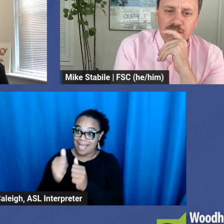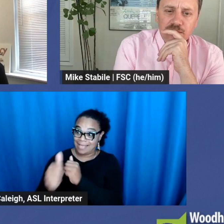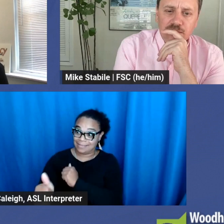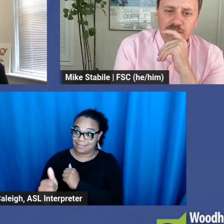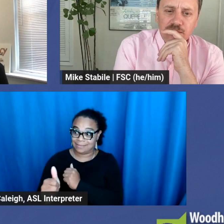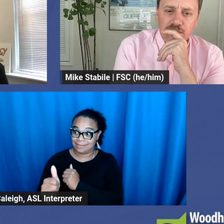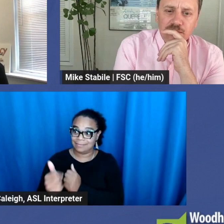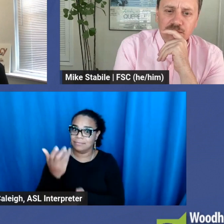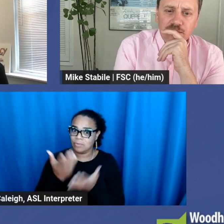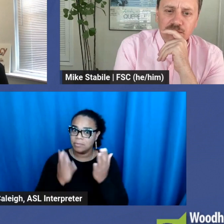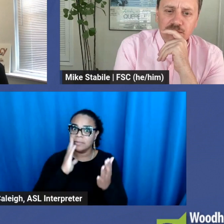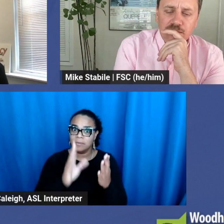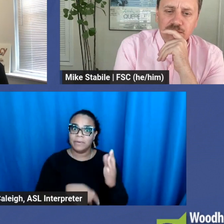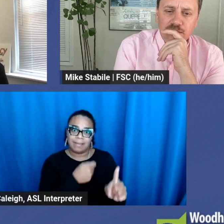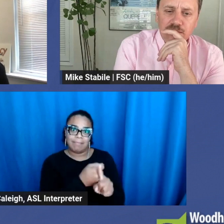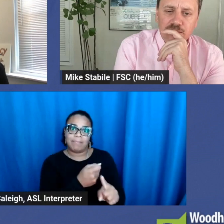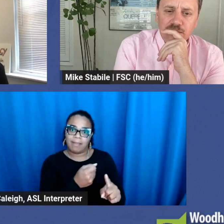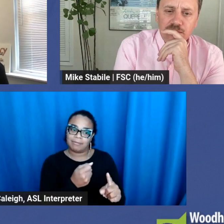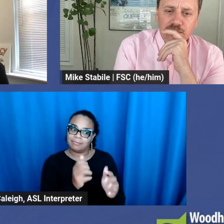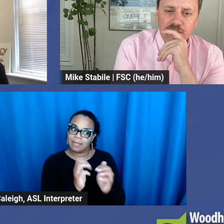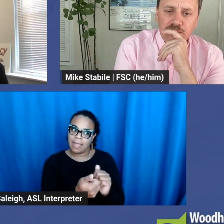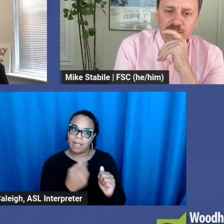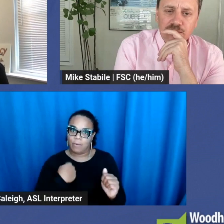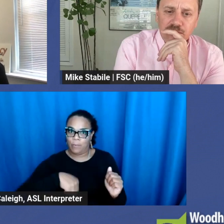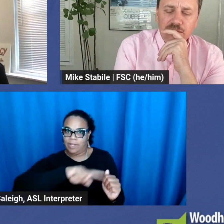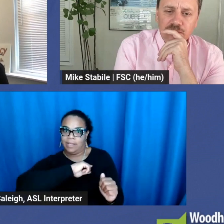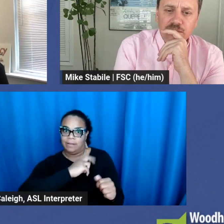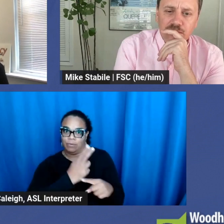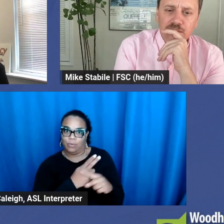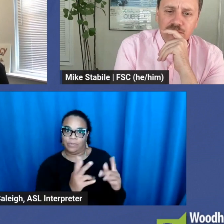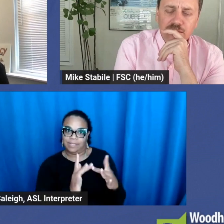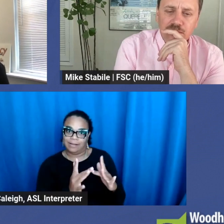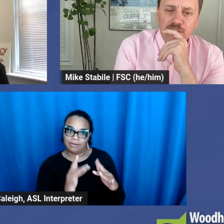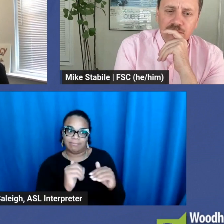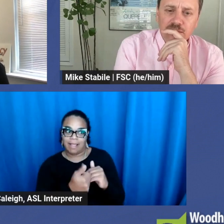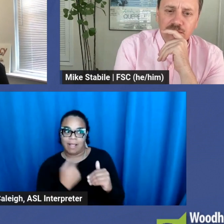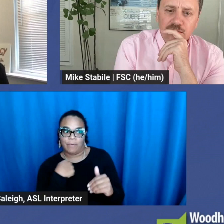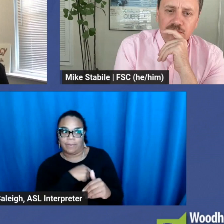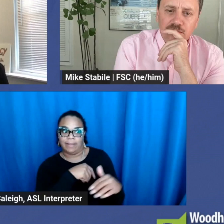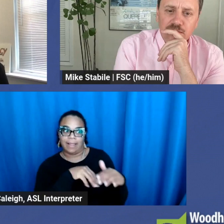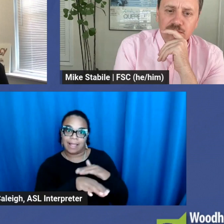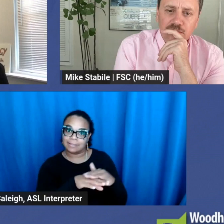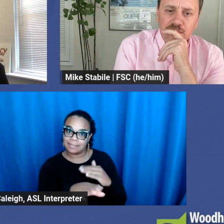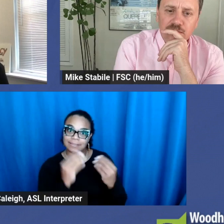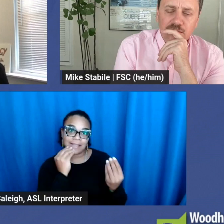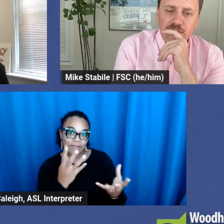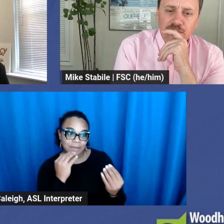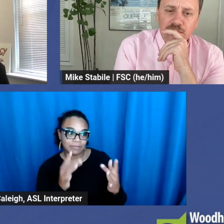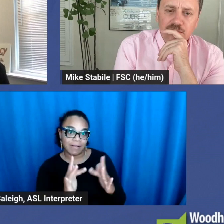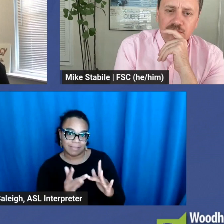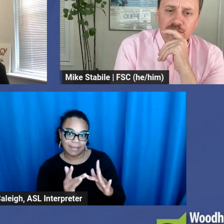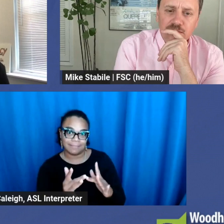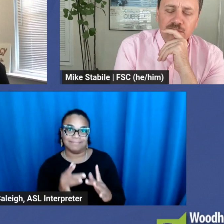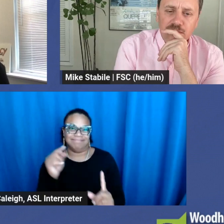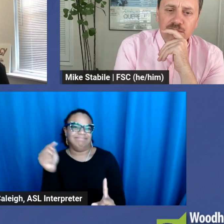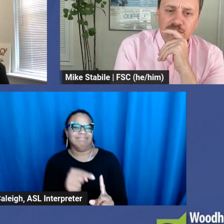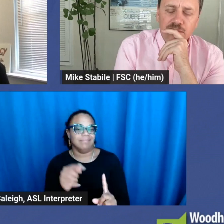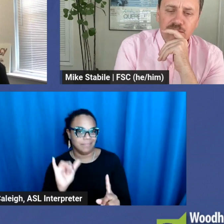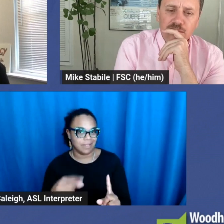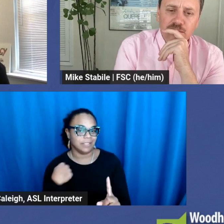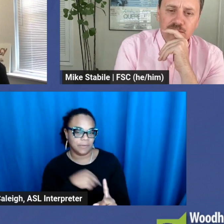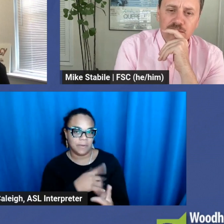impact on the internet and how we access it and access information online. And that's really what we want to talk about in